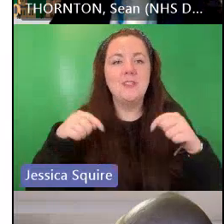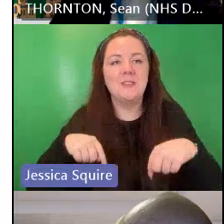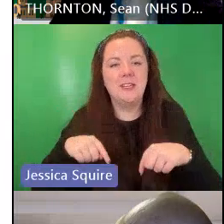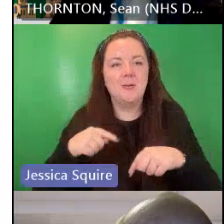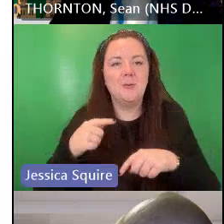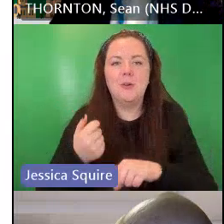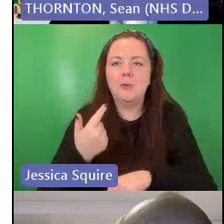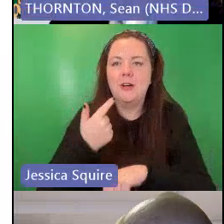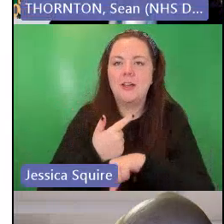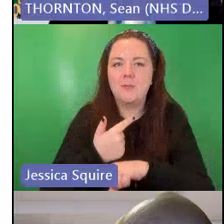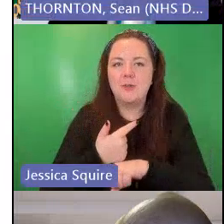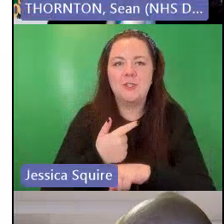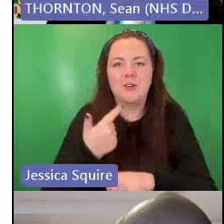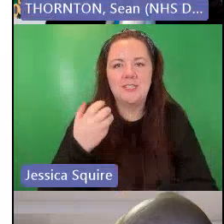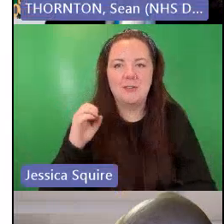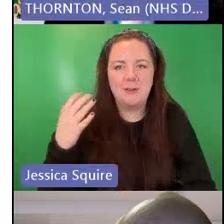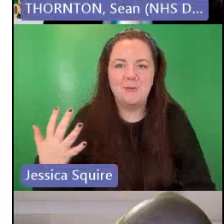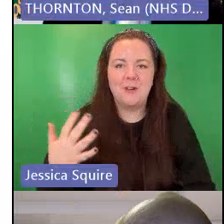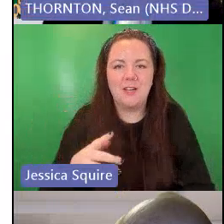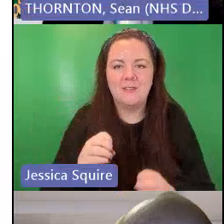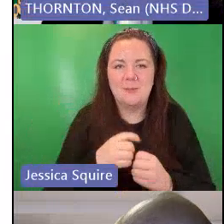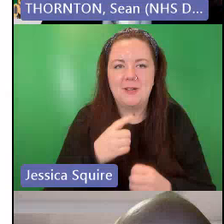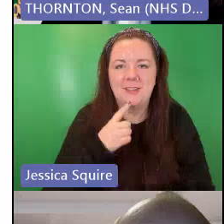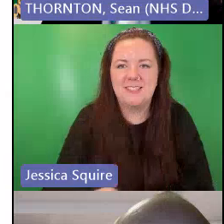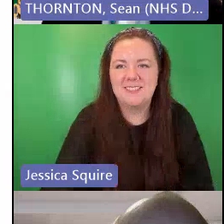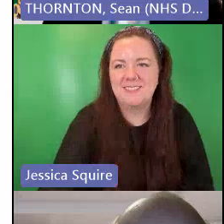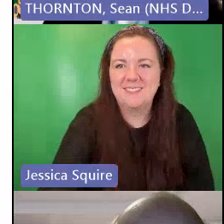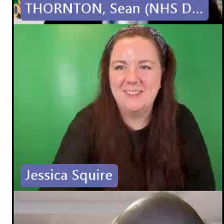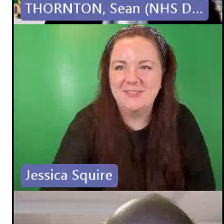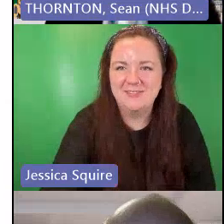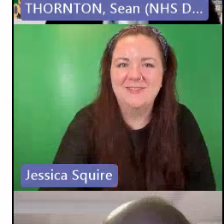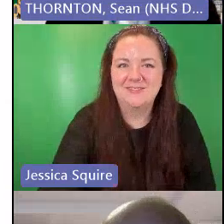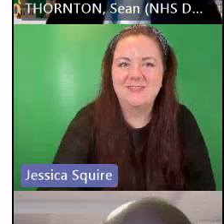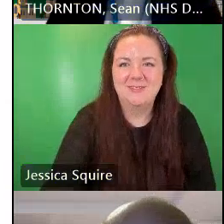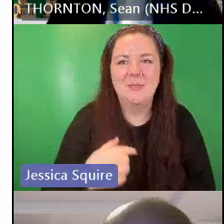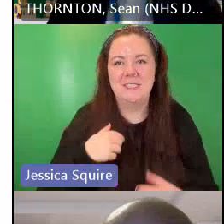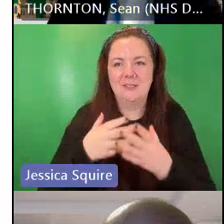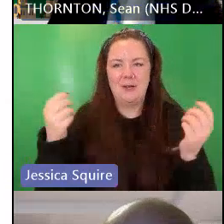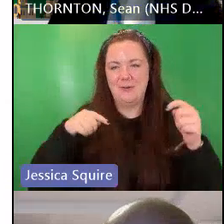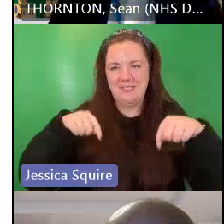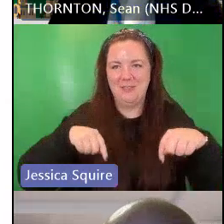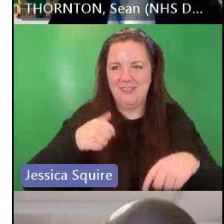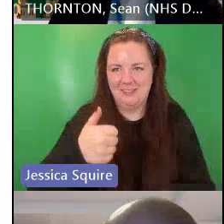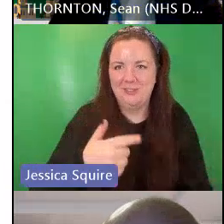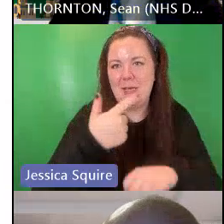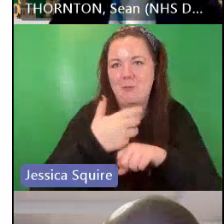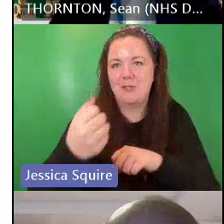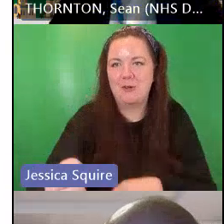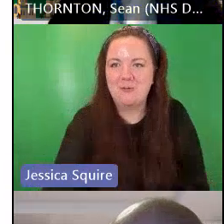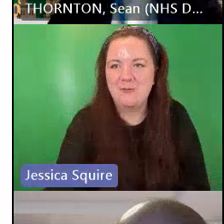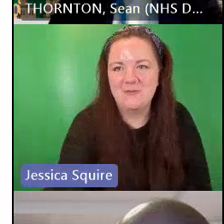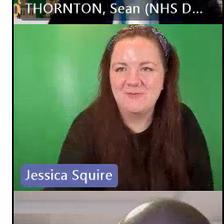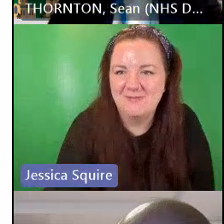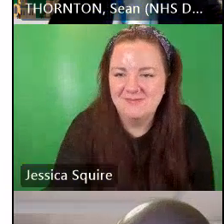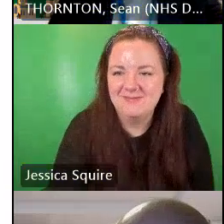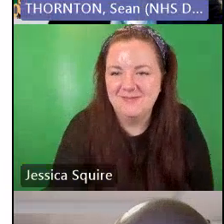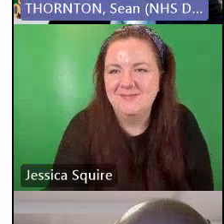We're both still here. We were going to put our Hello. cameras on at Hello. 7:05, Of as Ben course. said. Of course. Yeah. We didn't go. We're still here. Just cameras